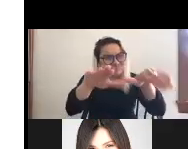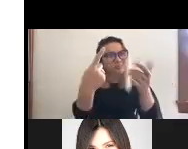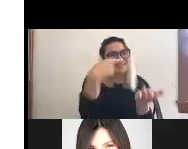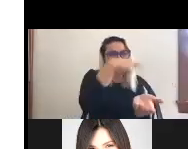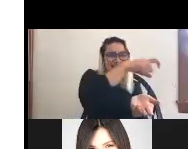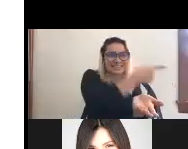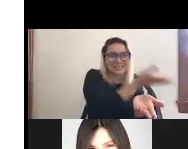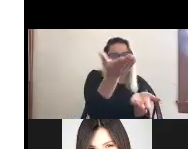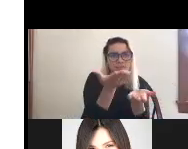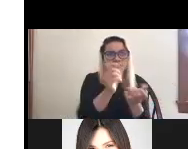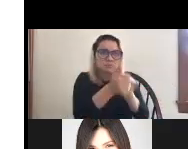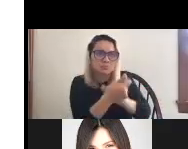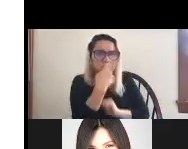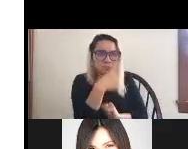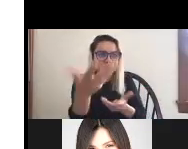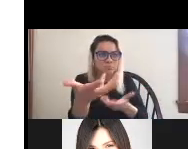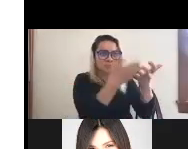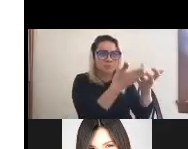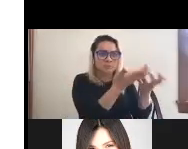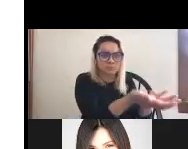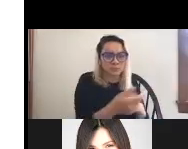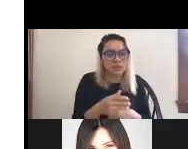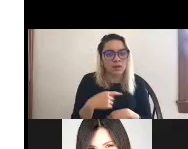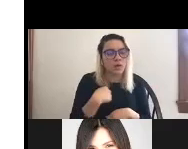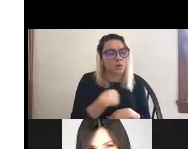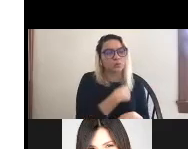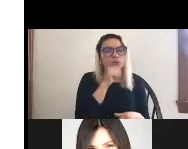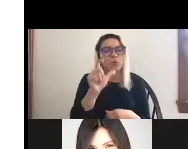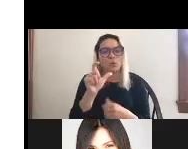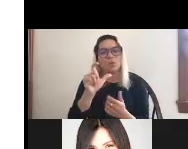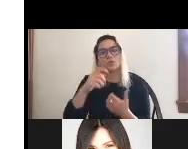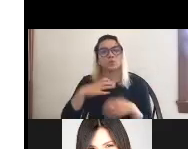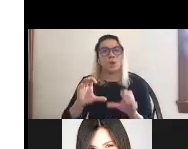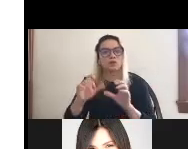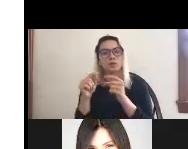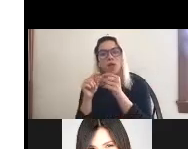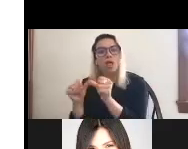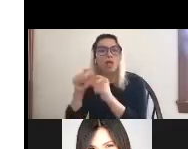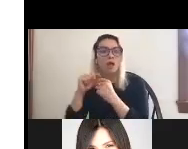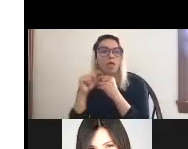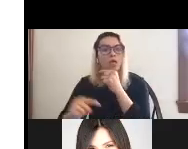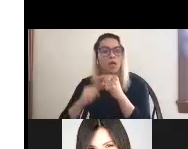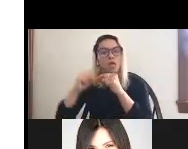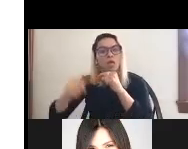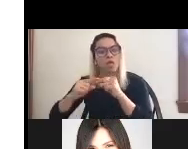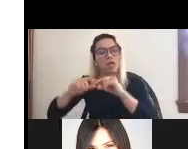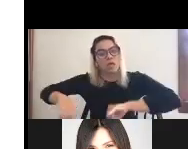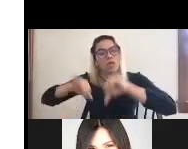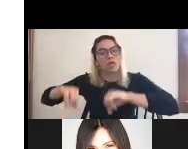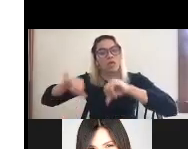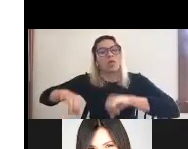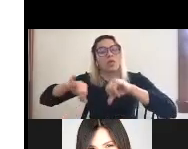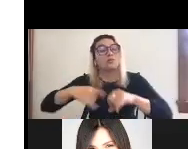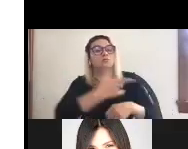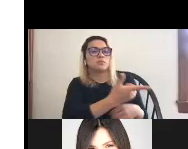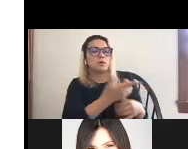so that we don't have to continue that cycle. And so being able to do that with the organizing